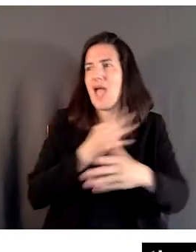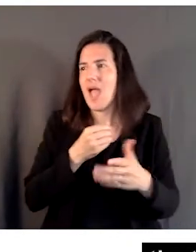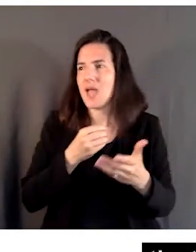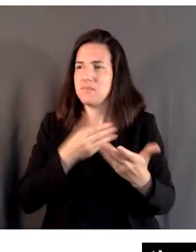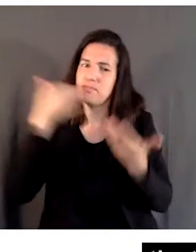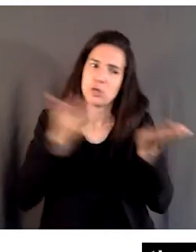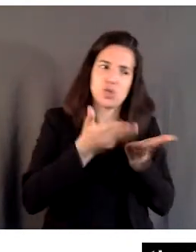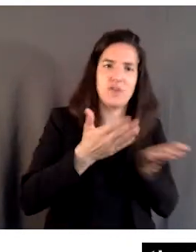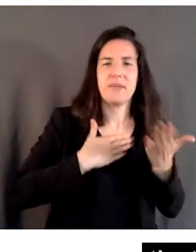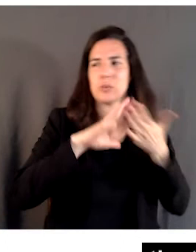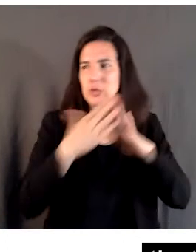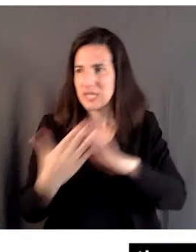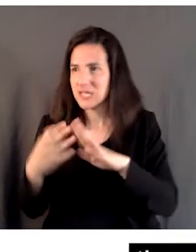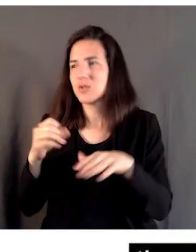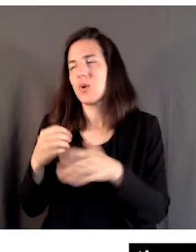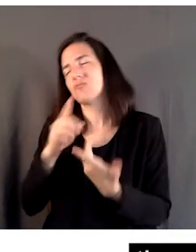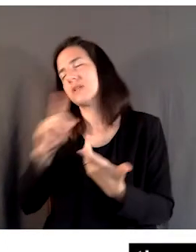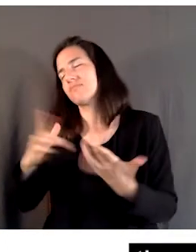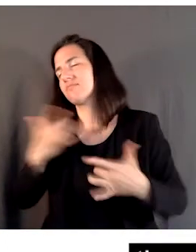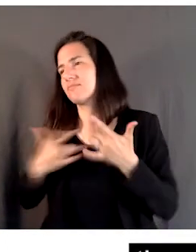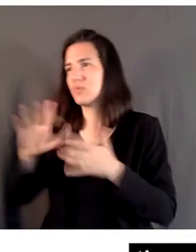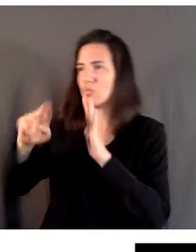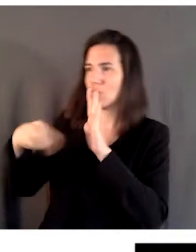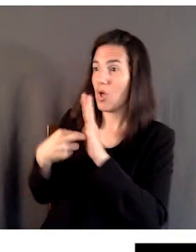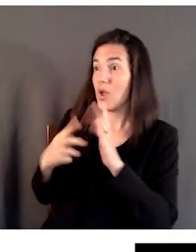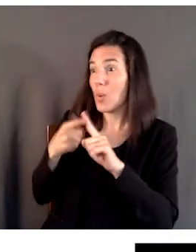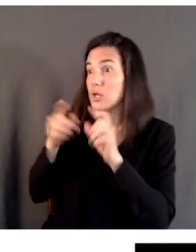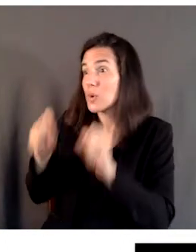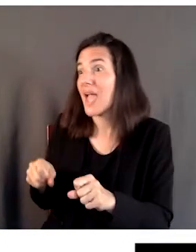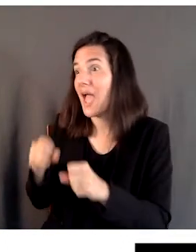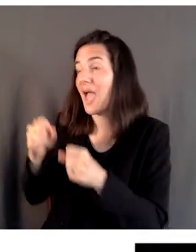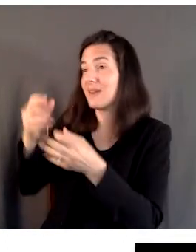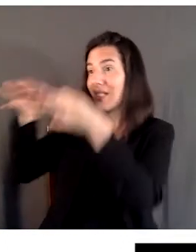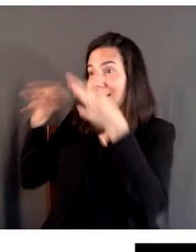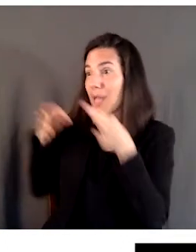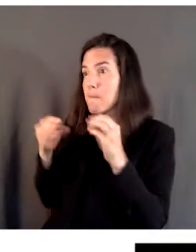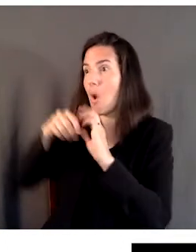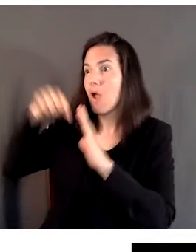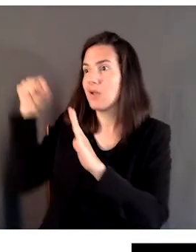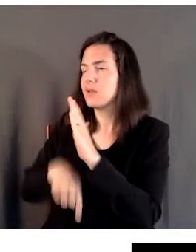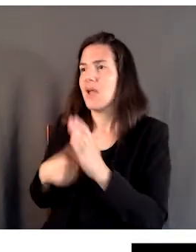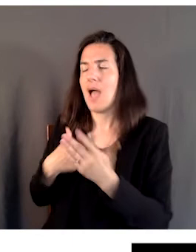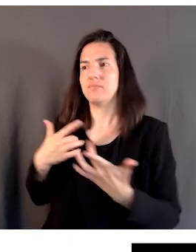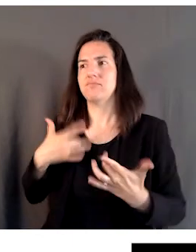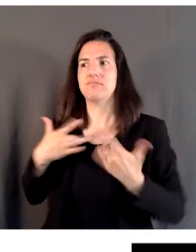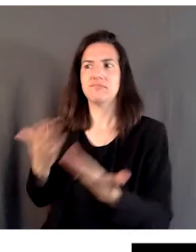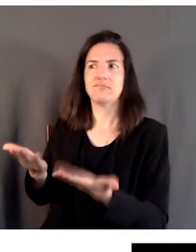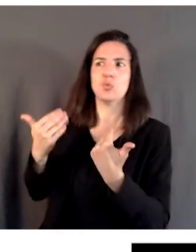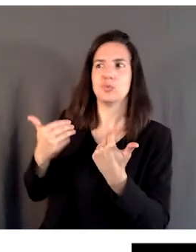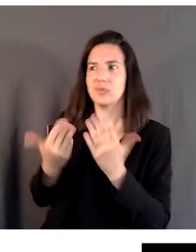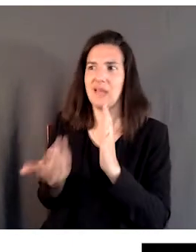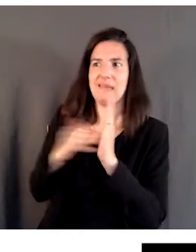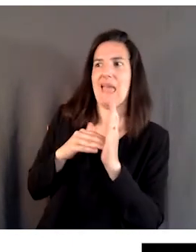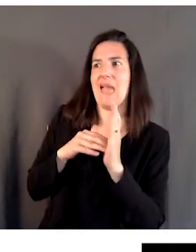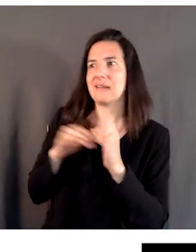serve. So I'm just so excited in the role you are. And once you're allowed to tell us more, I'm having you back on and we'll talk more. But at the moment, DeRico, I just